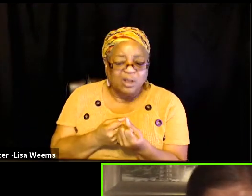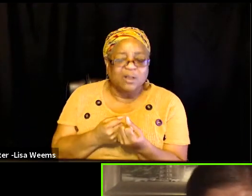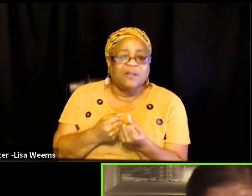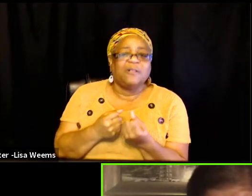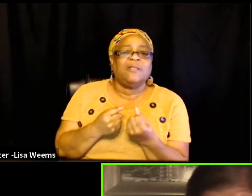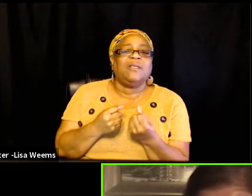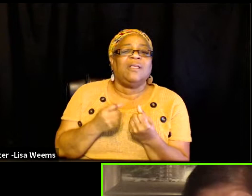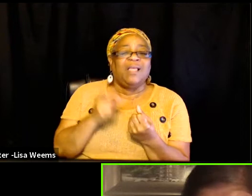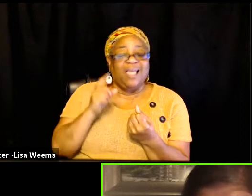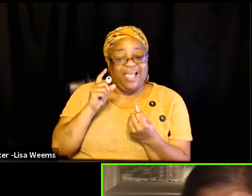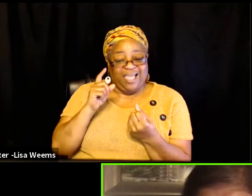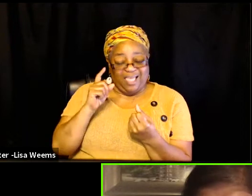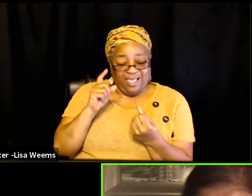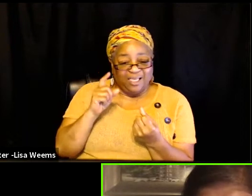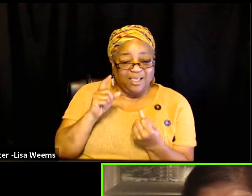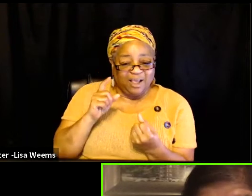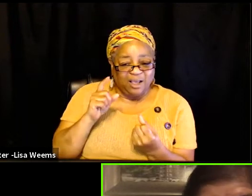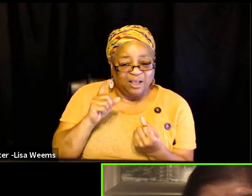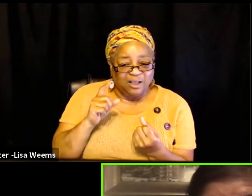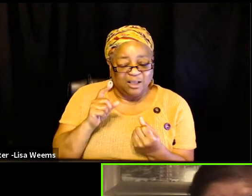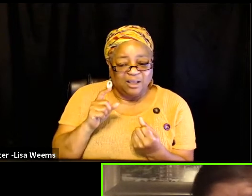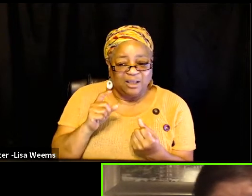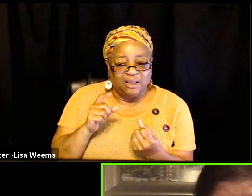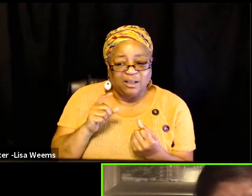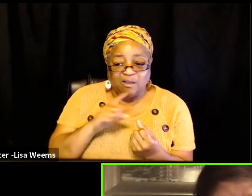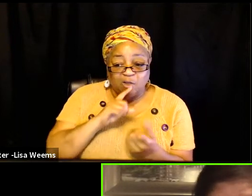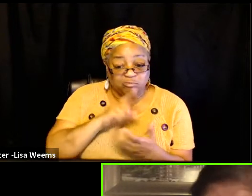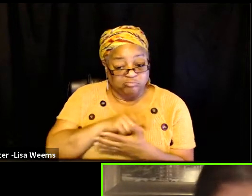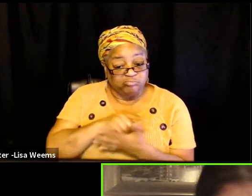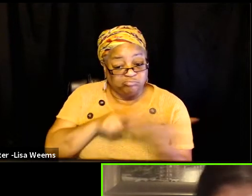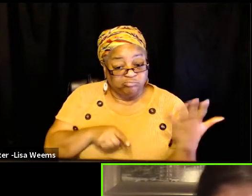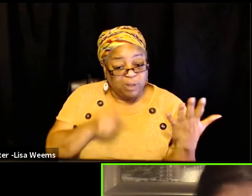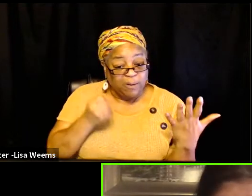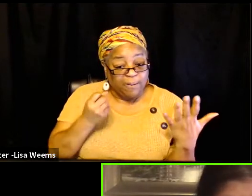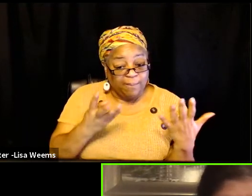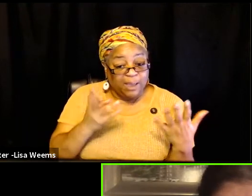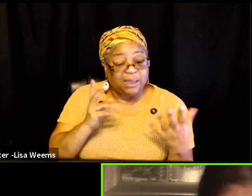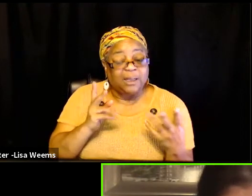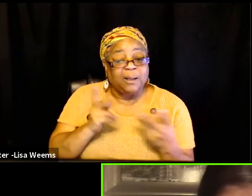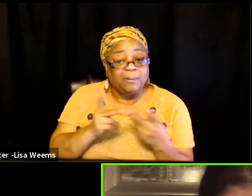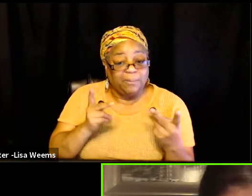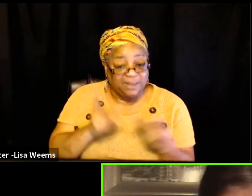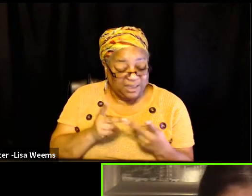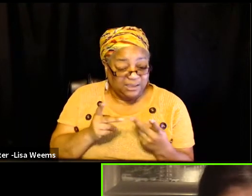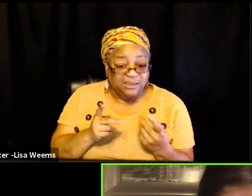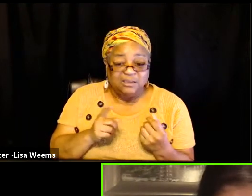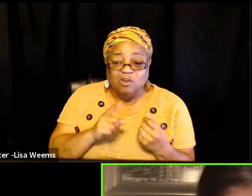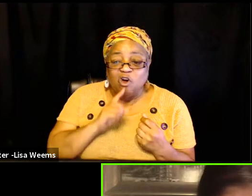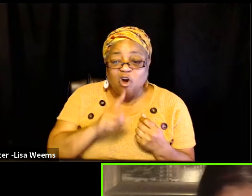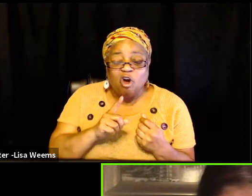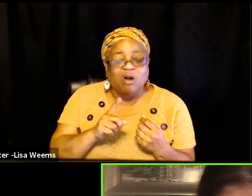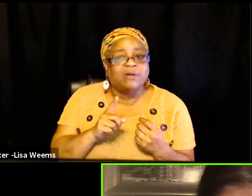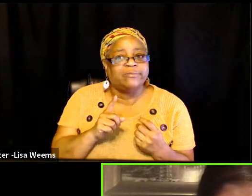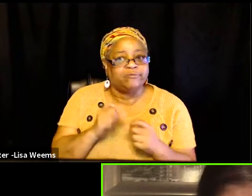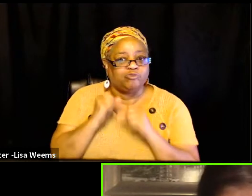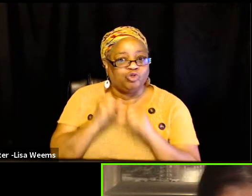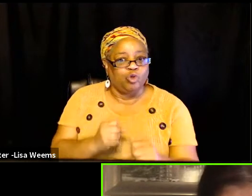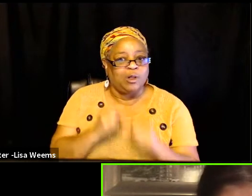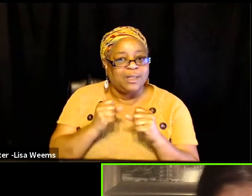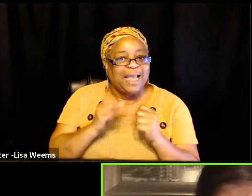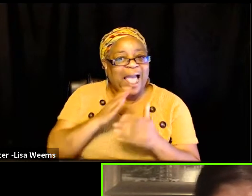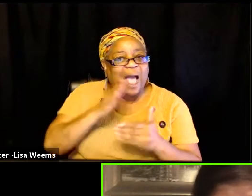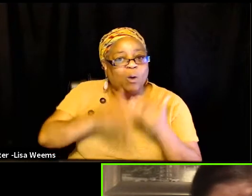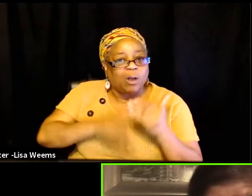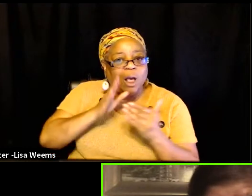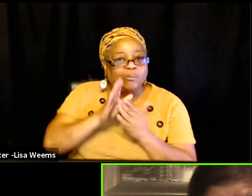about where you're applying to. There are places that there are grants that are very outcomes driven in terms of supporting